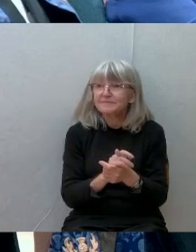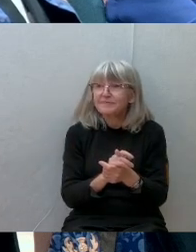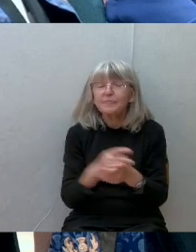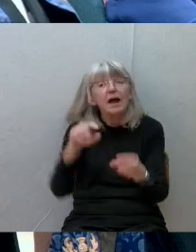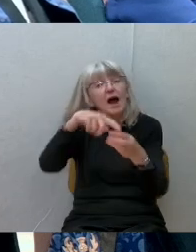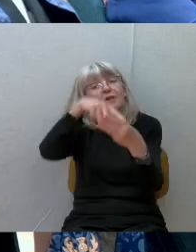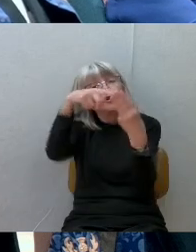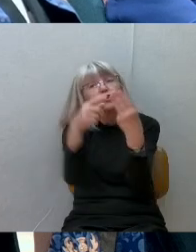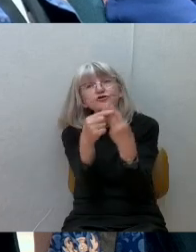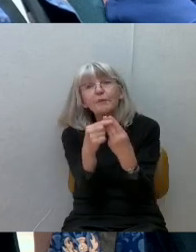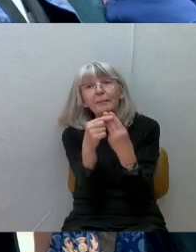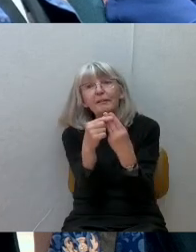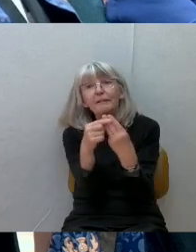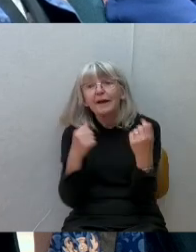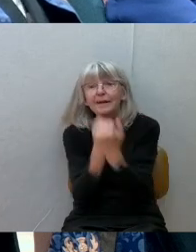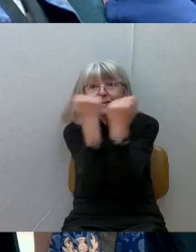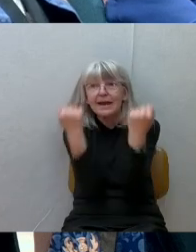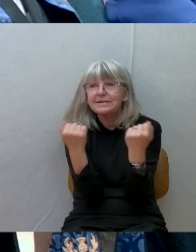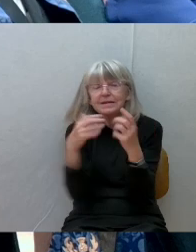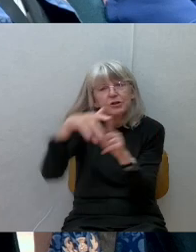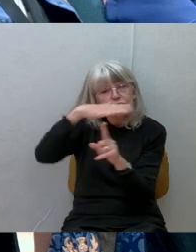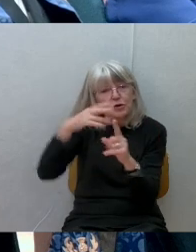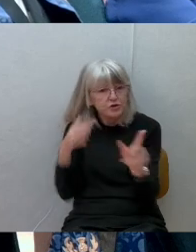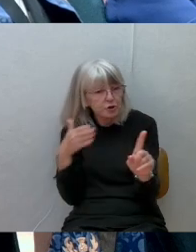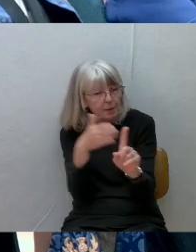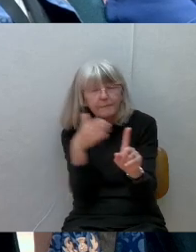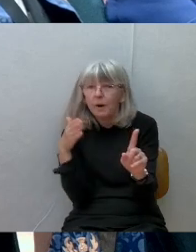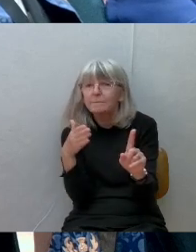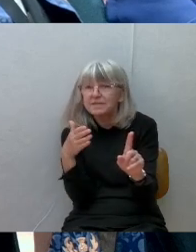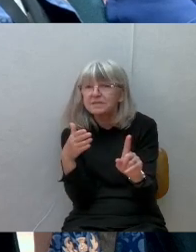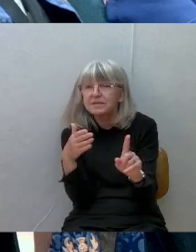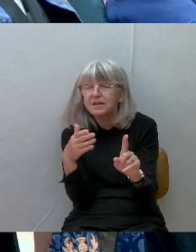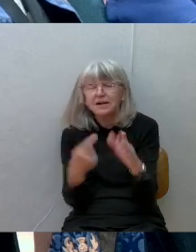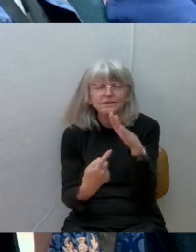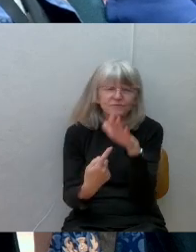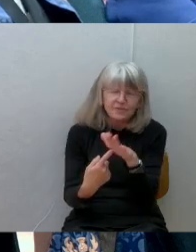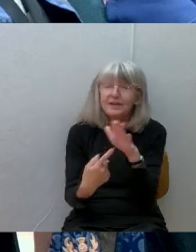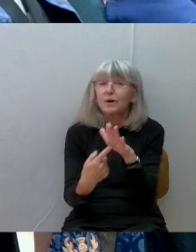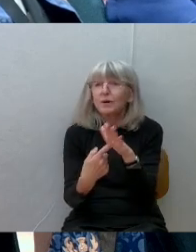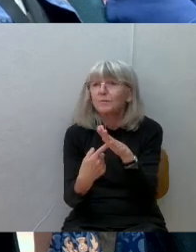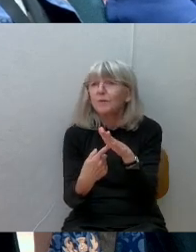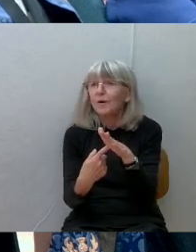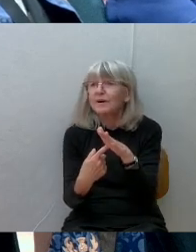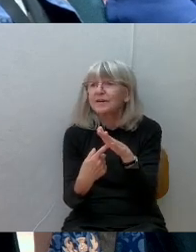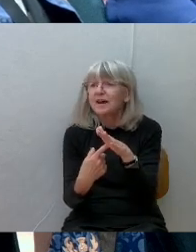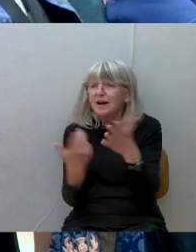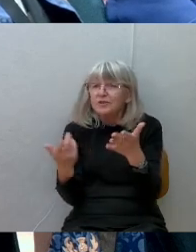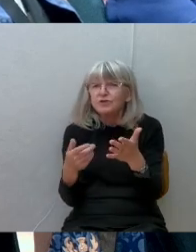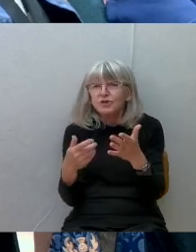intensity with social purpose out globally is vital to our sense of ourselves. And so we